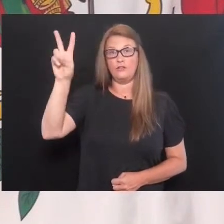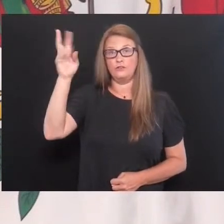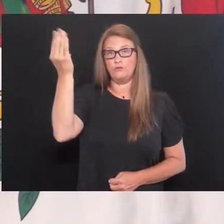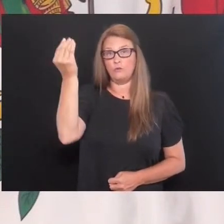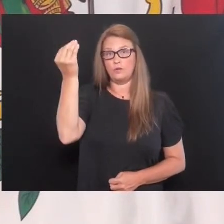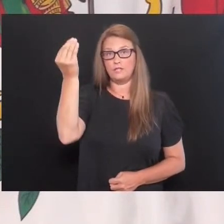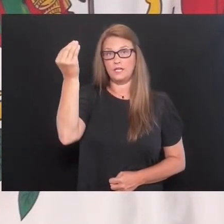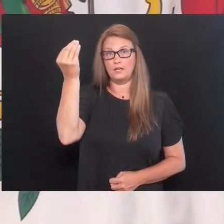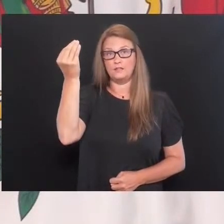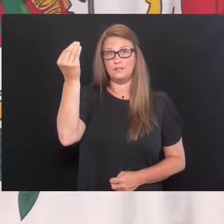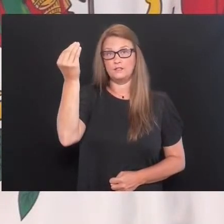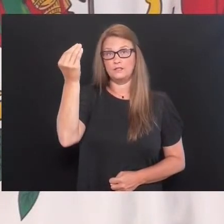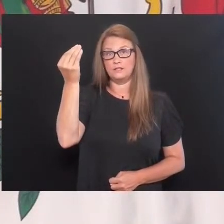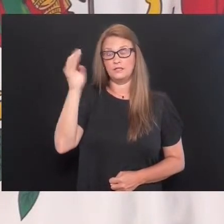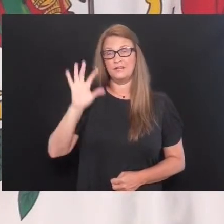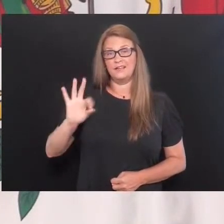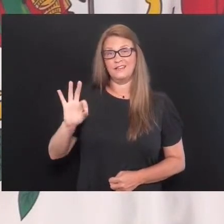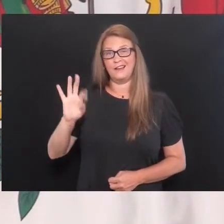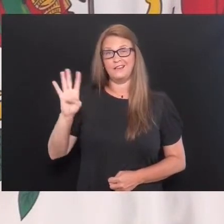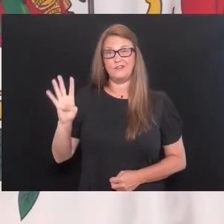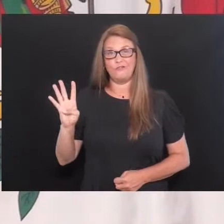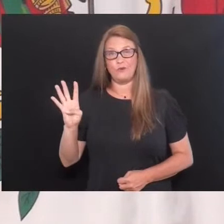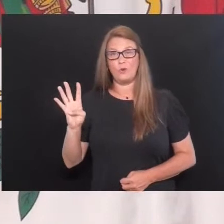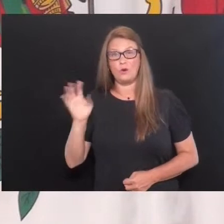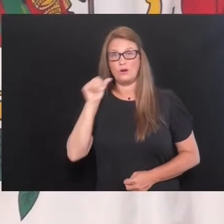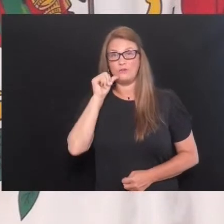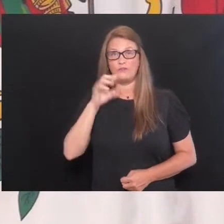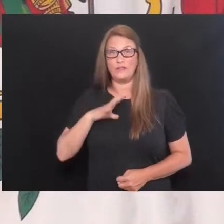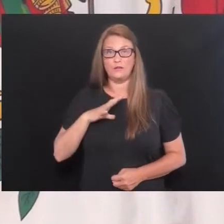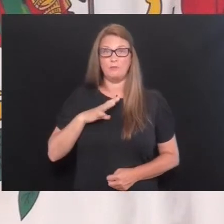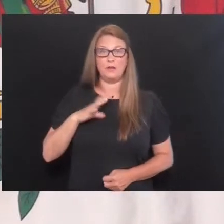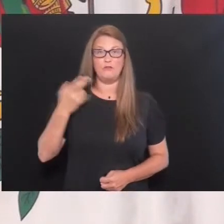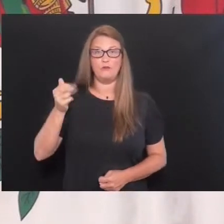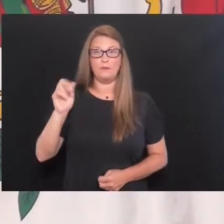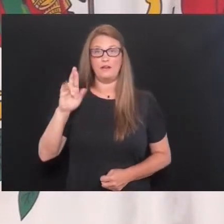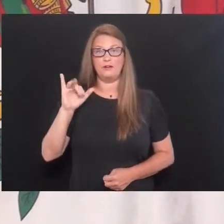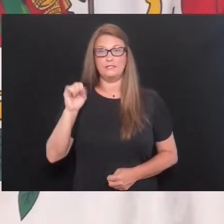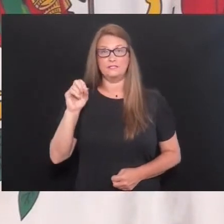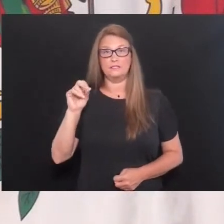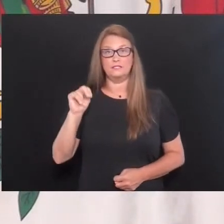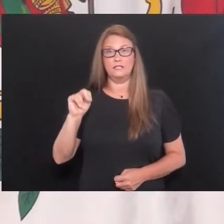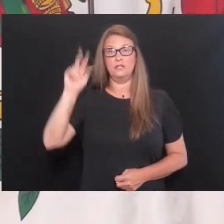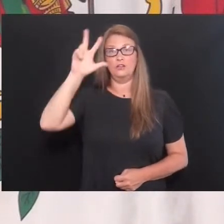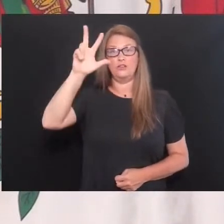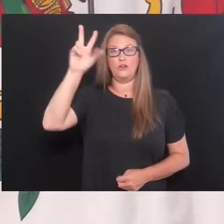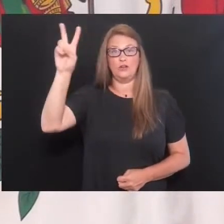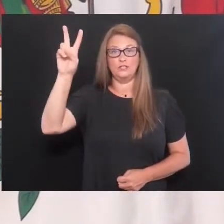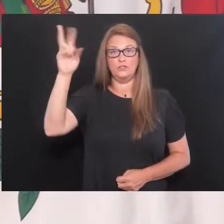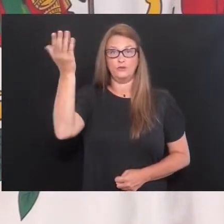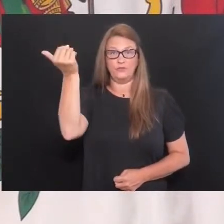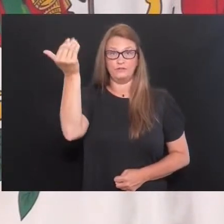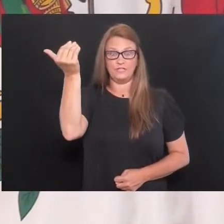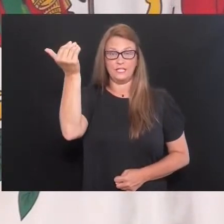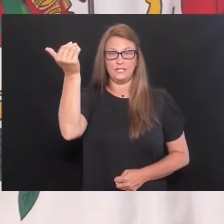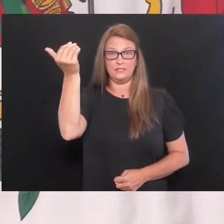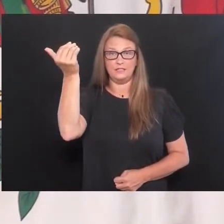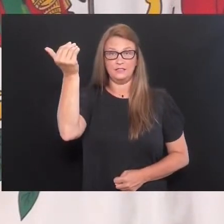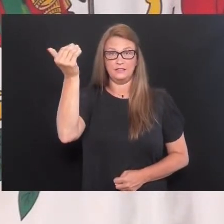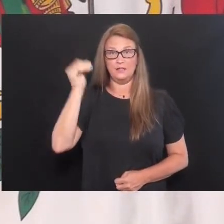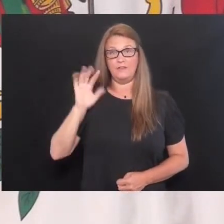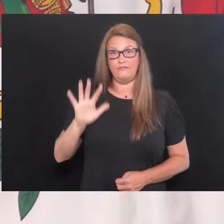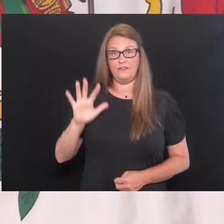32,114th death, a 94-year-old female from Harrison County. 32,115th death,